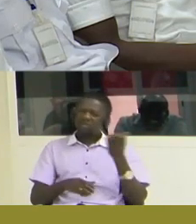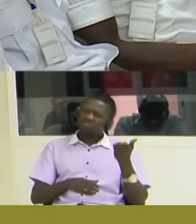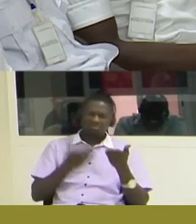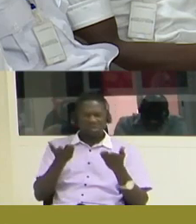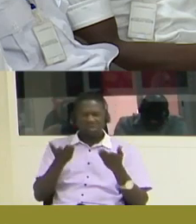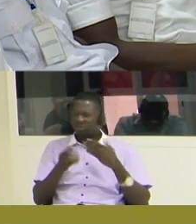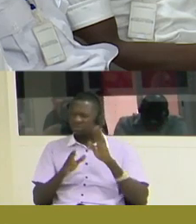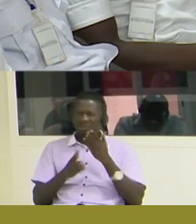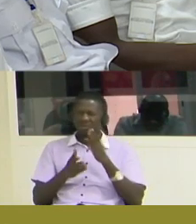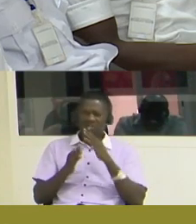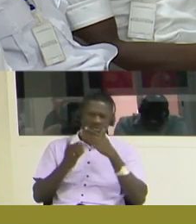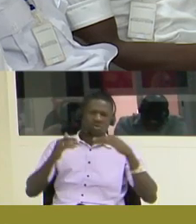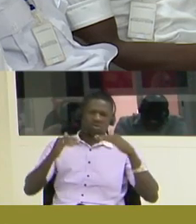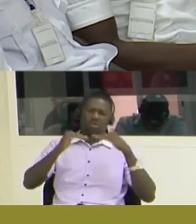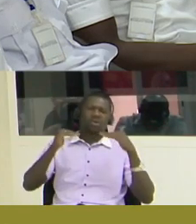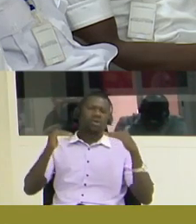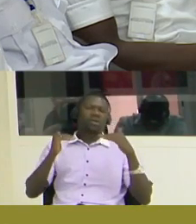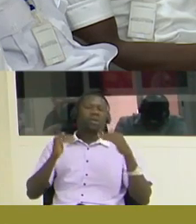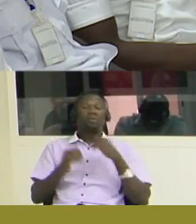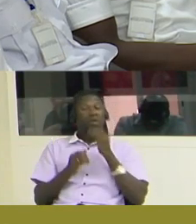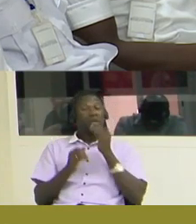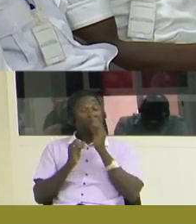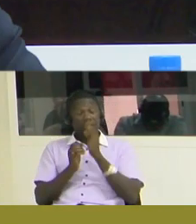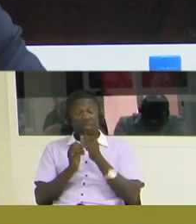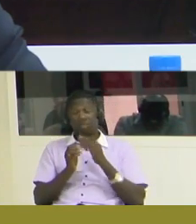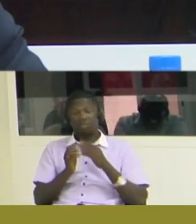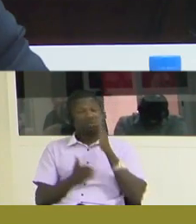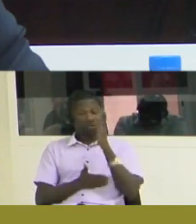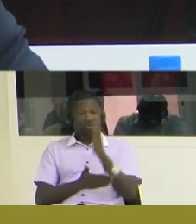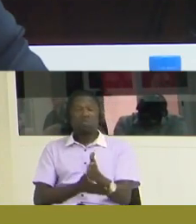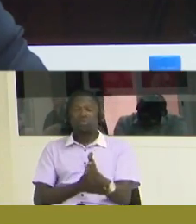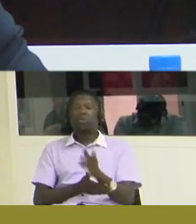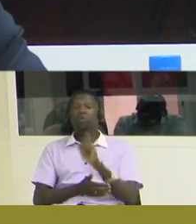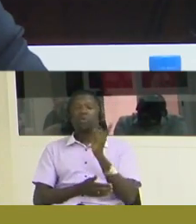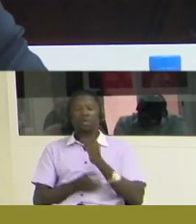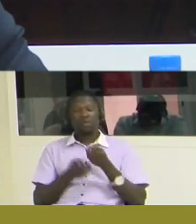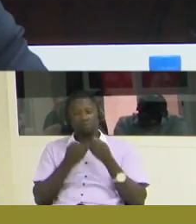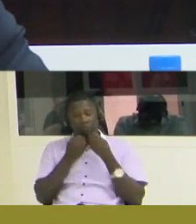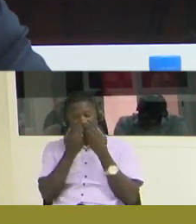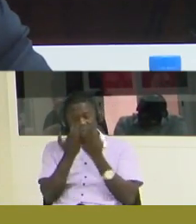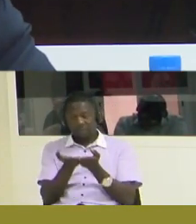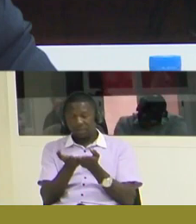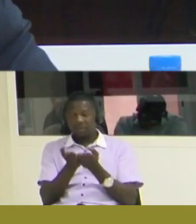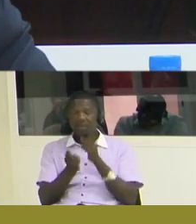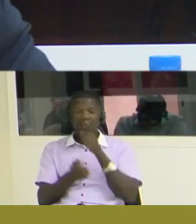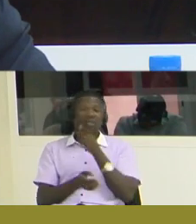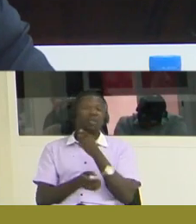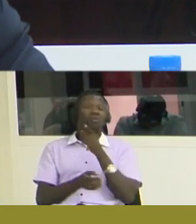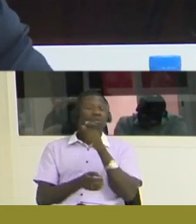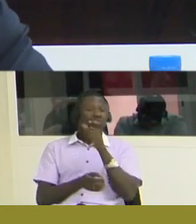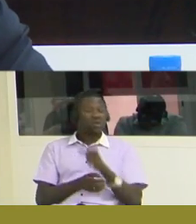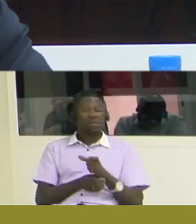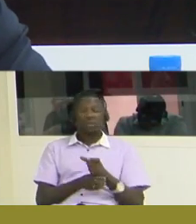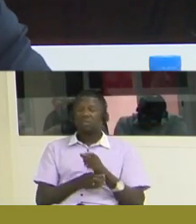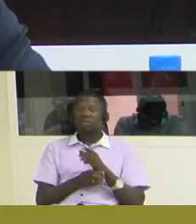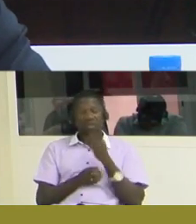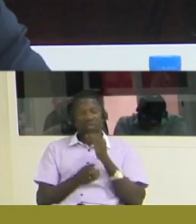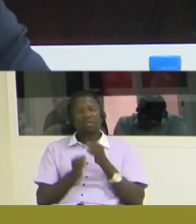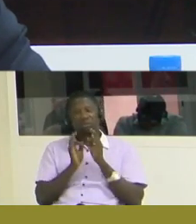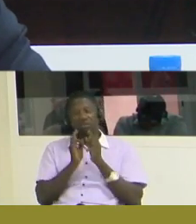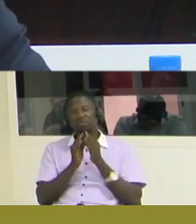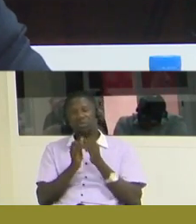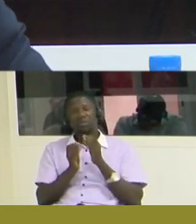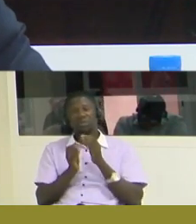not subscribing to it I'm not saying that it is justified what I'm saying is that that one I could you know